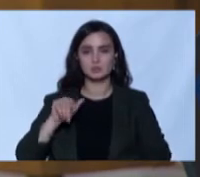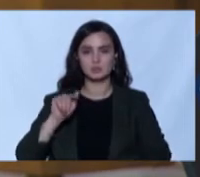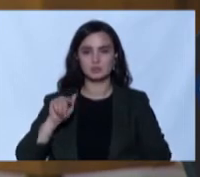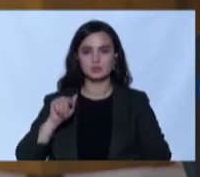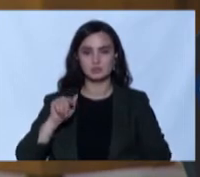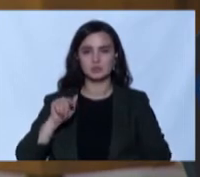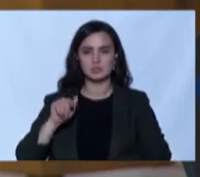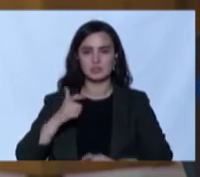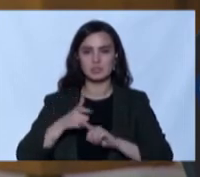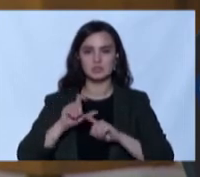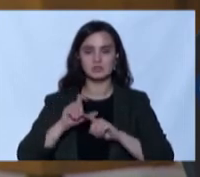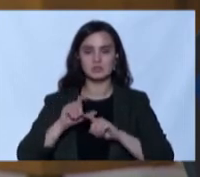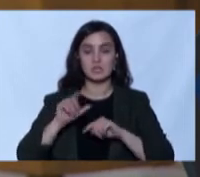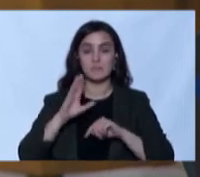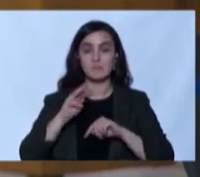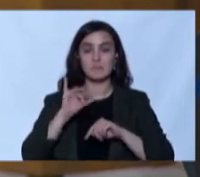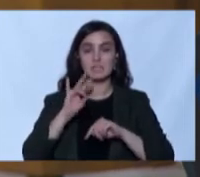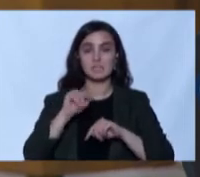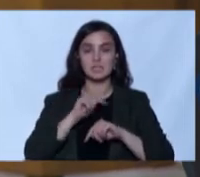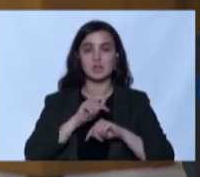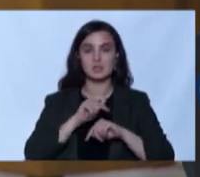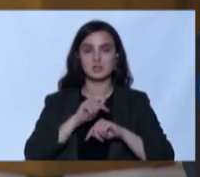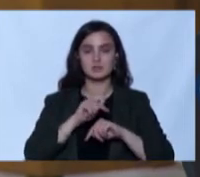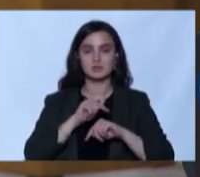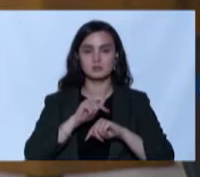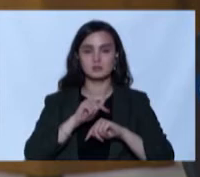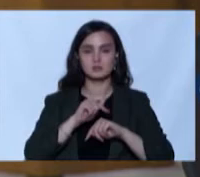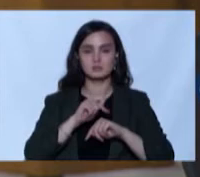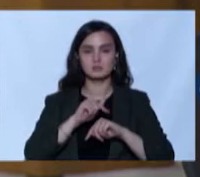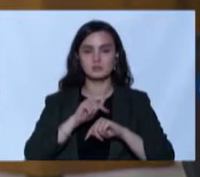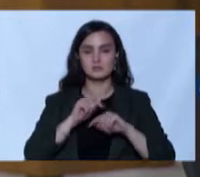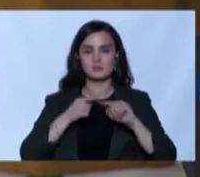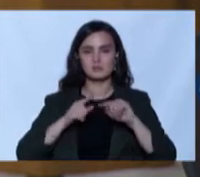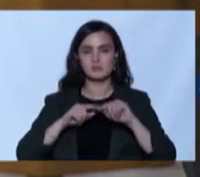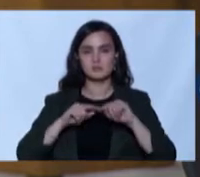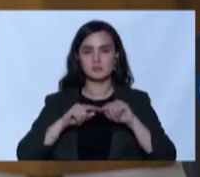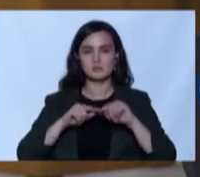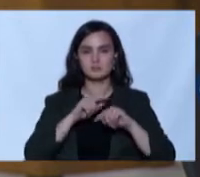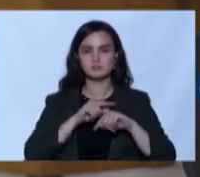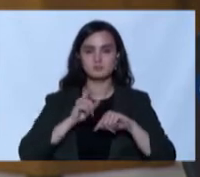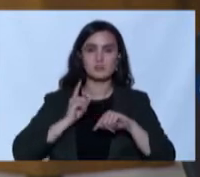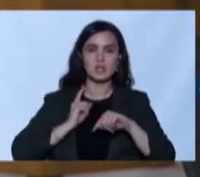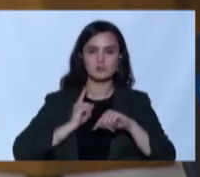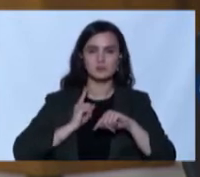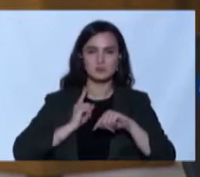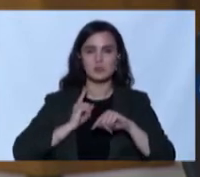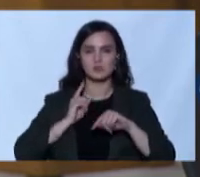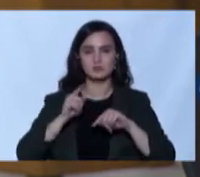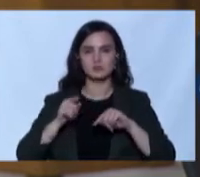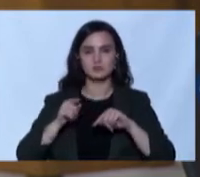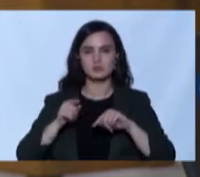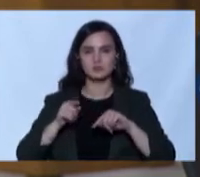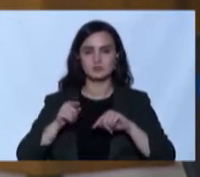ultimate price for it. Whereas Mina, who sticks within the accepted norms of Victorian